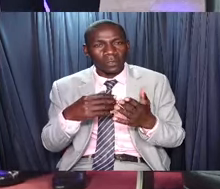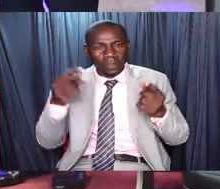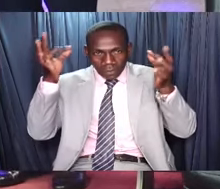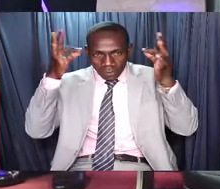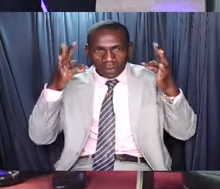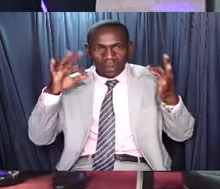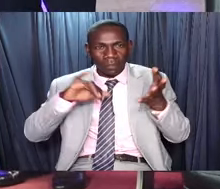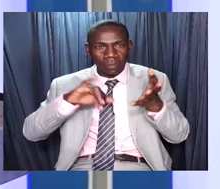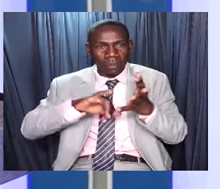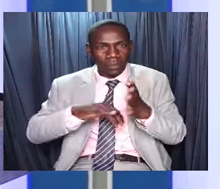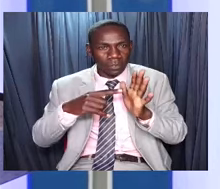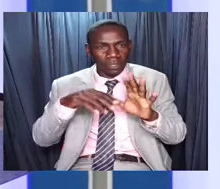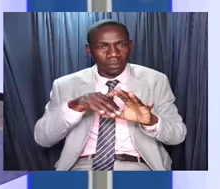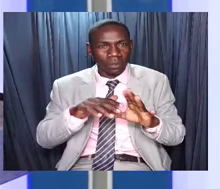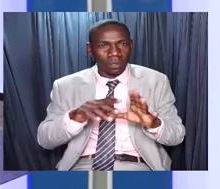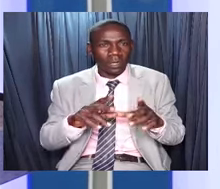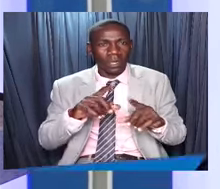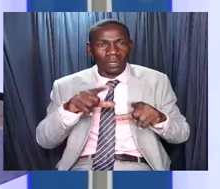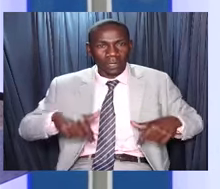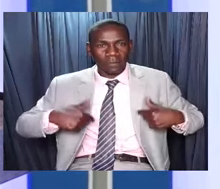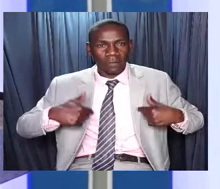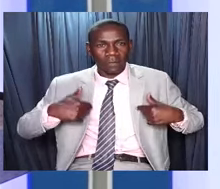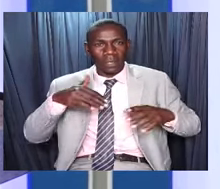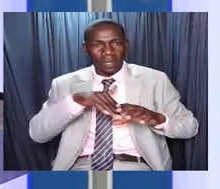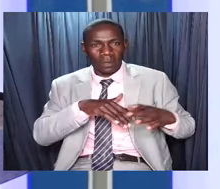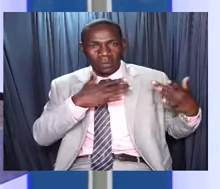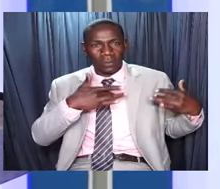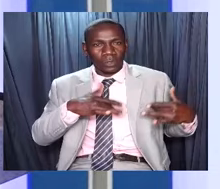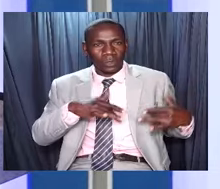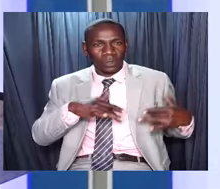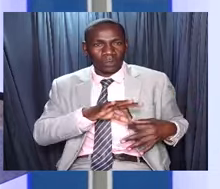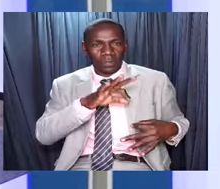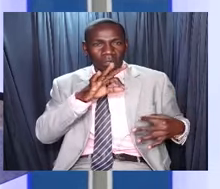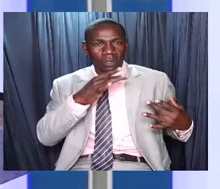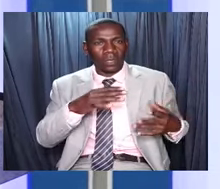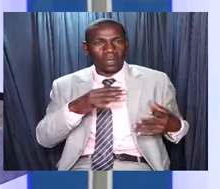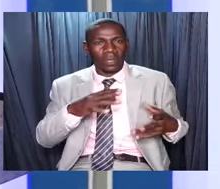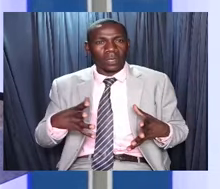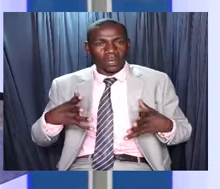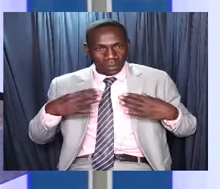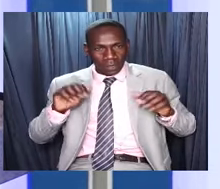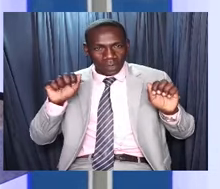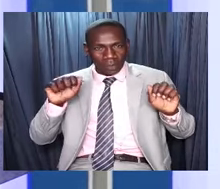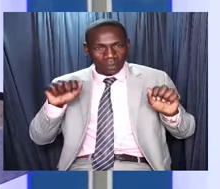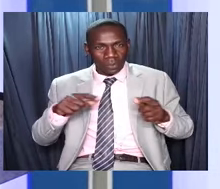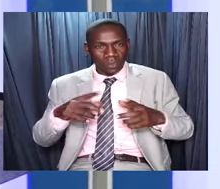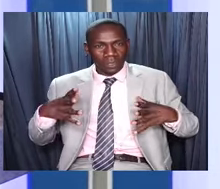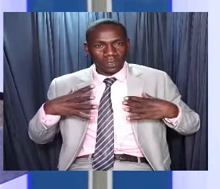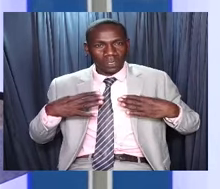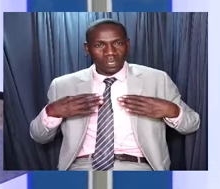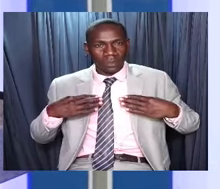for you to see a mark mentioned in your life, in your spiritual head, being able to